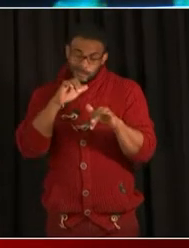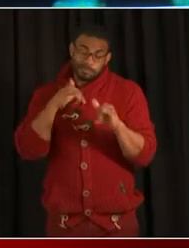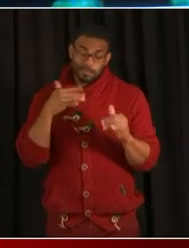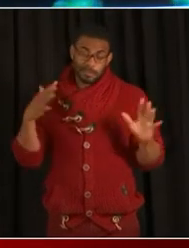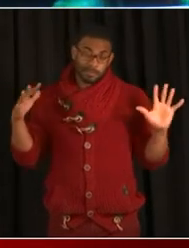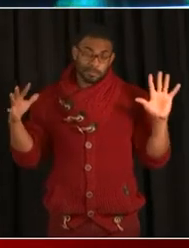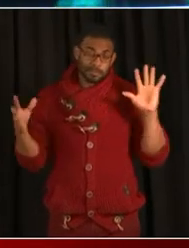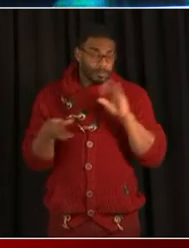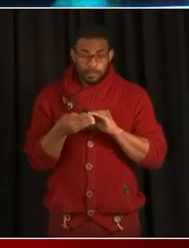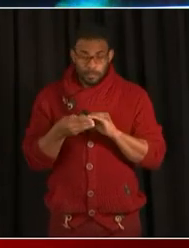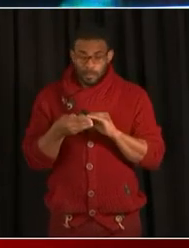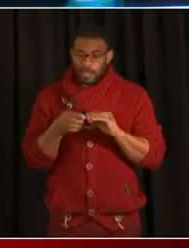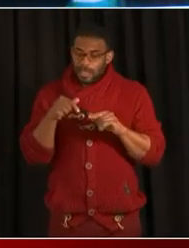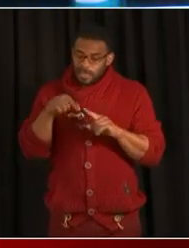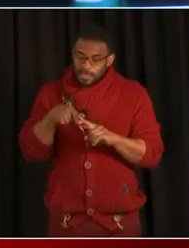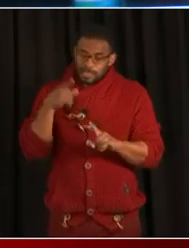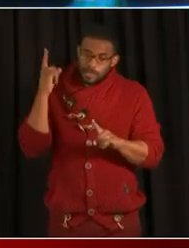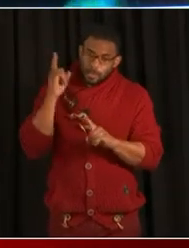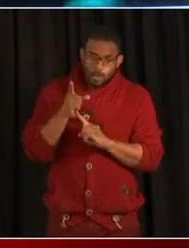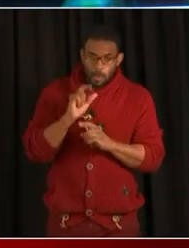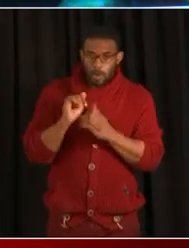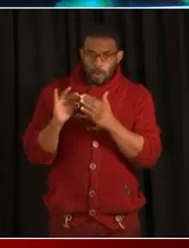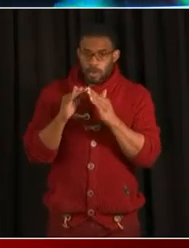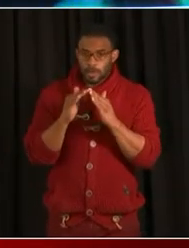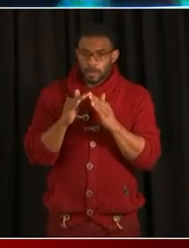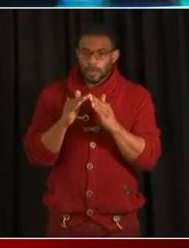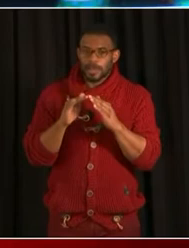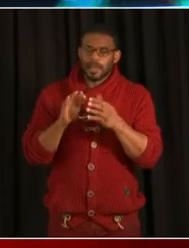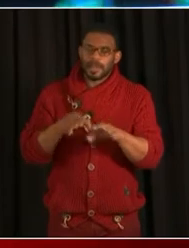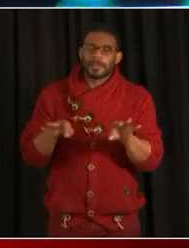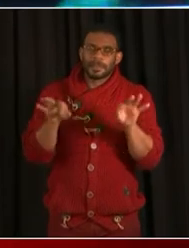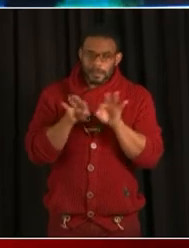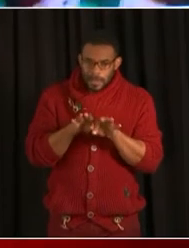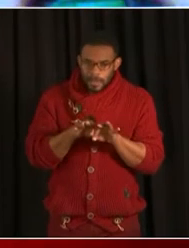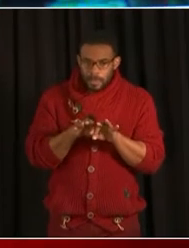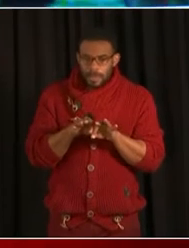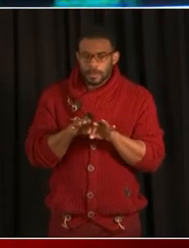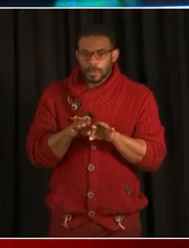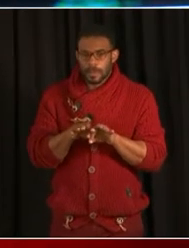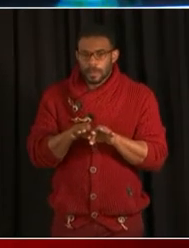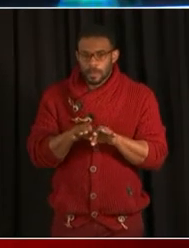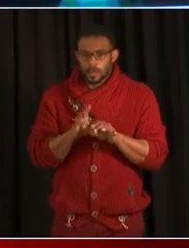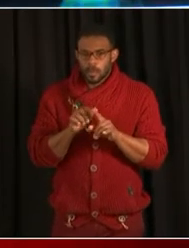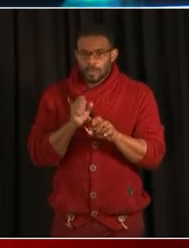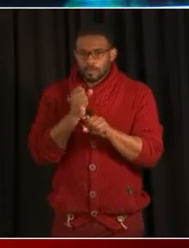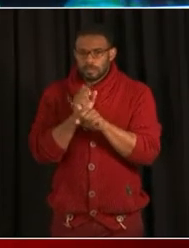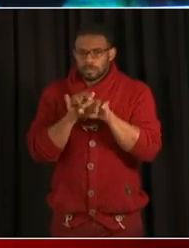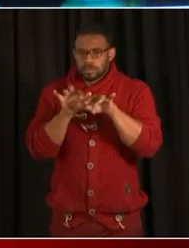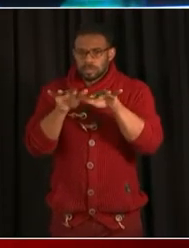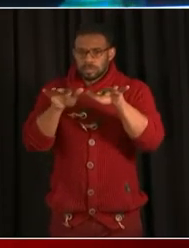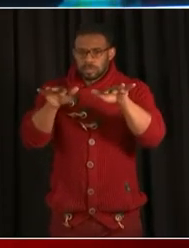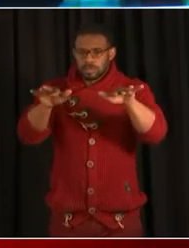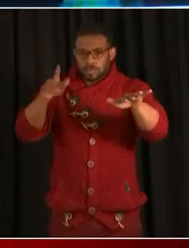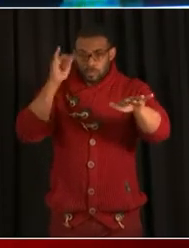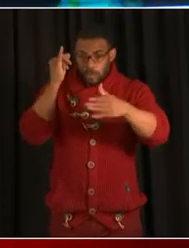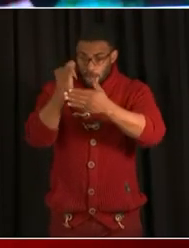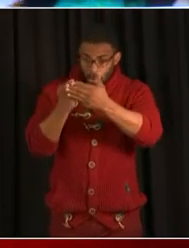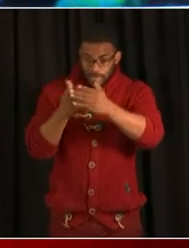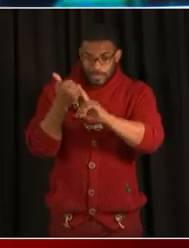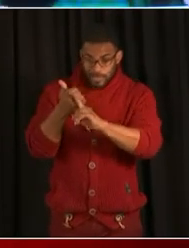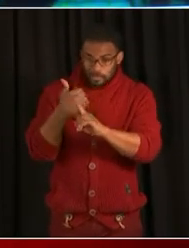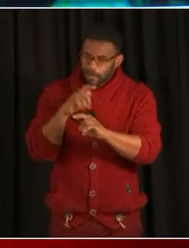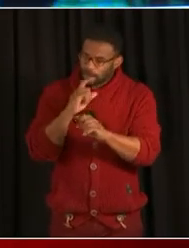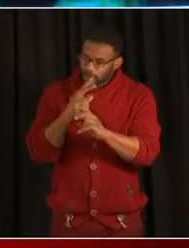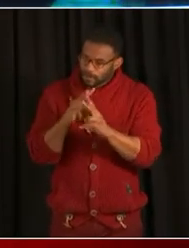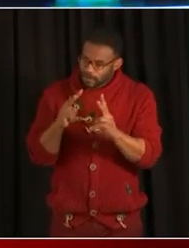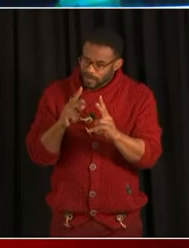summarize, this is a moment where community matters, where the reverberating impact of the arts is felt,